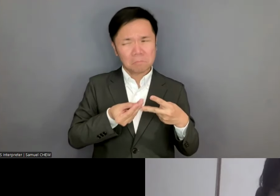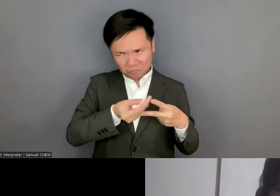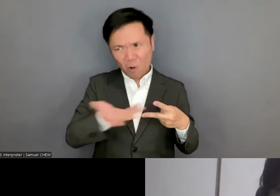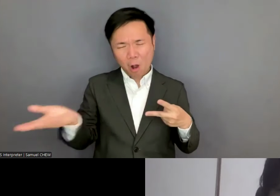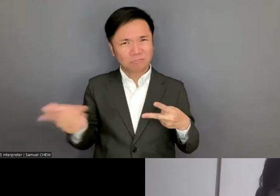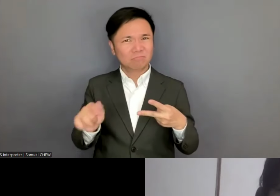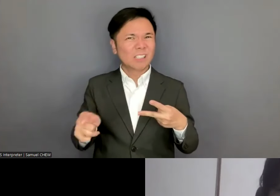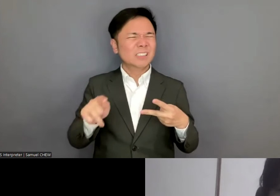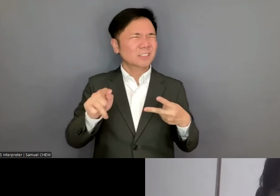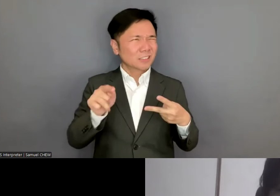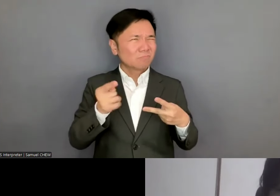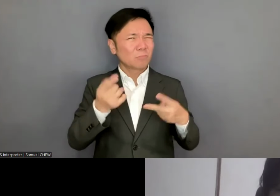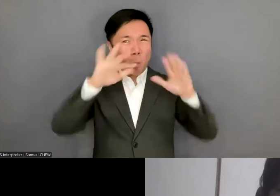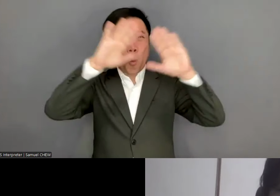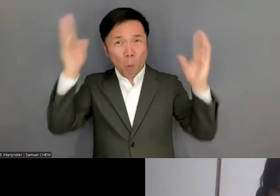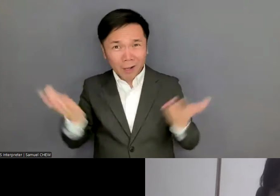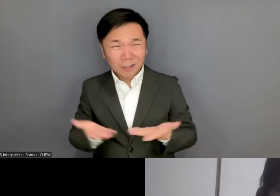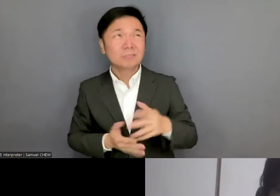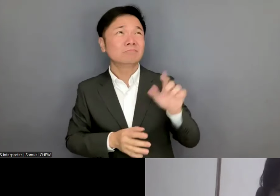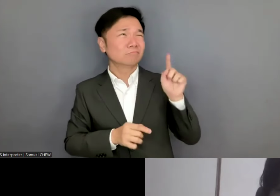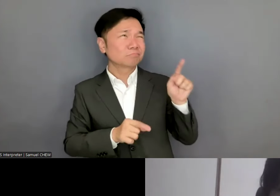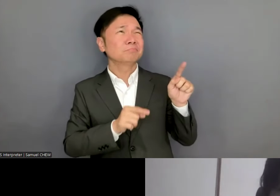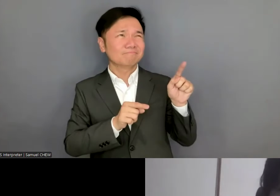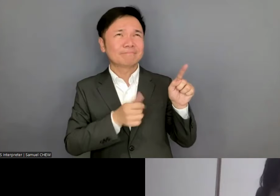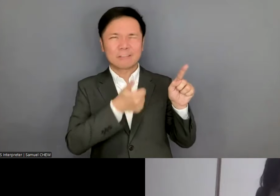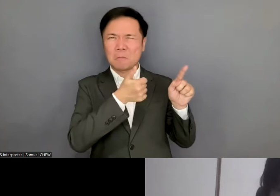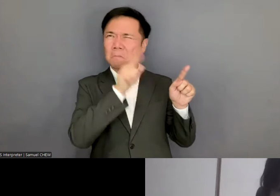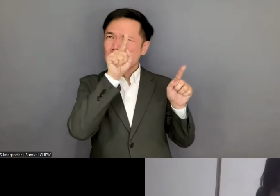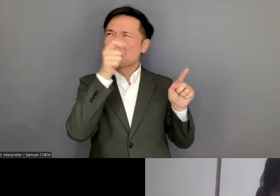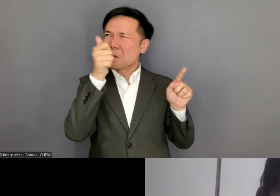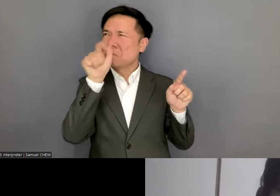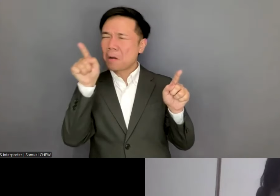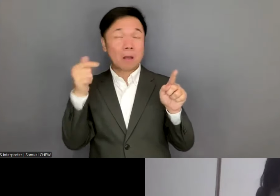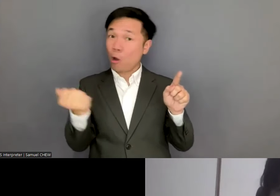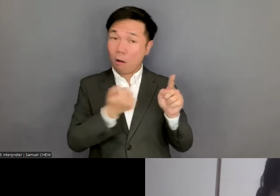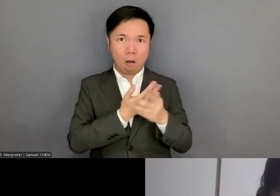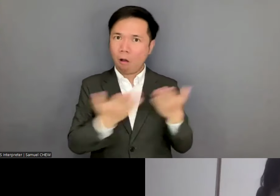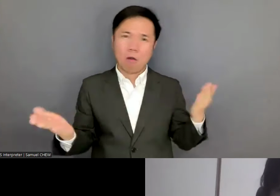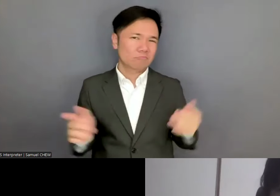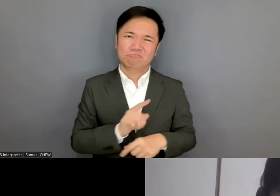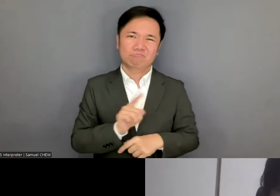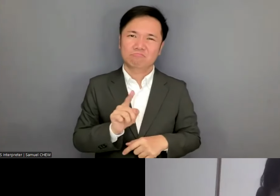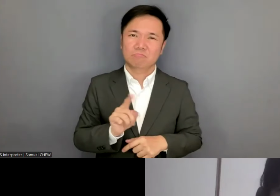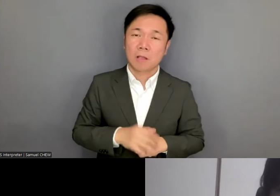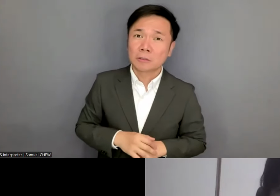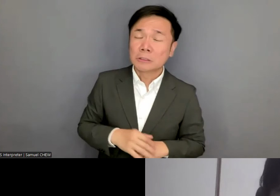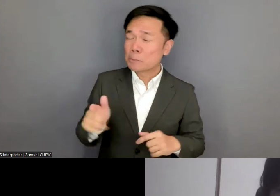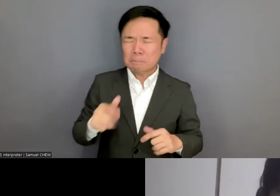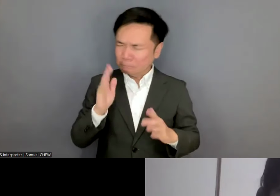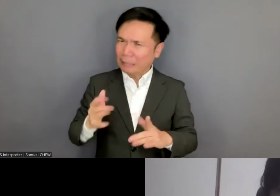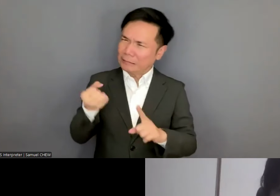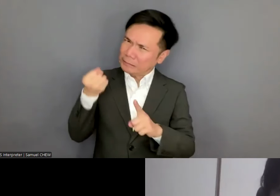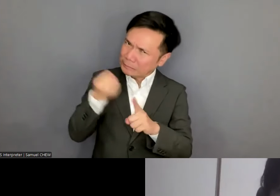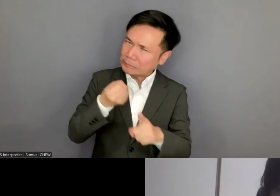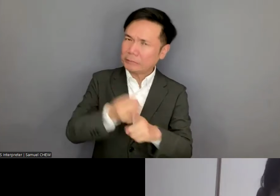derecho, really fight, if we don't keep working pueden pasar in order to muchas achieve this cosas, right, ¿no? a lot of Podemos things can regresar, happen. como ha pasado en algunos